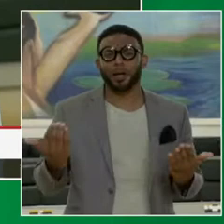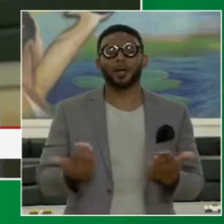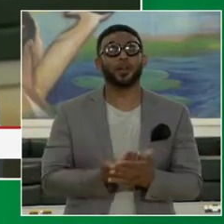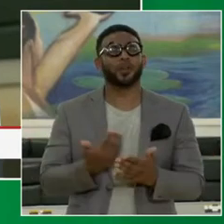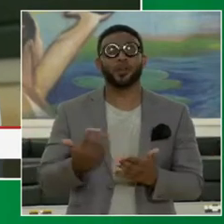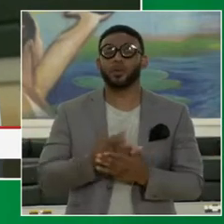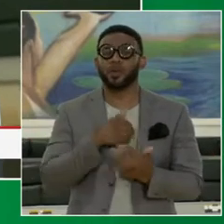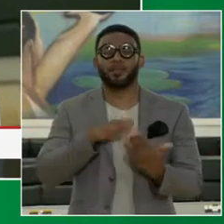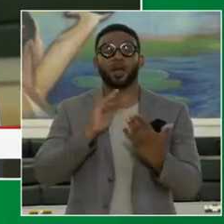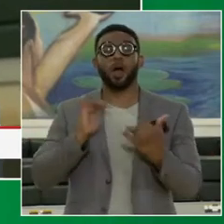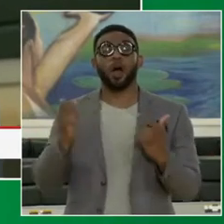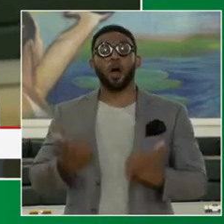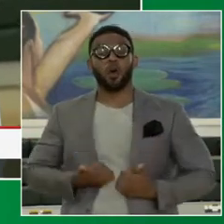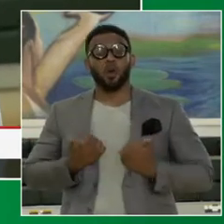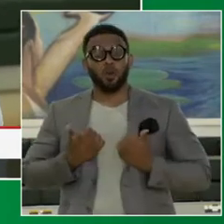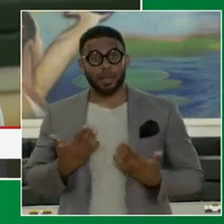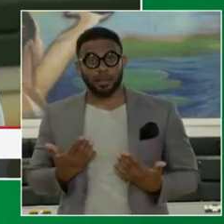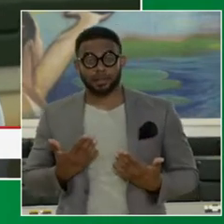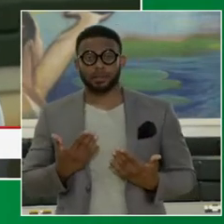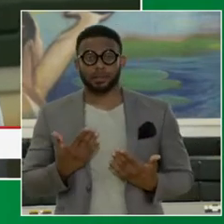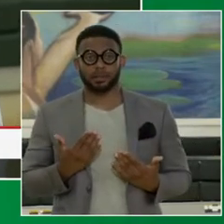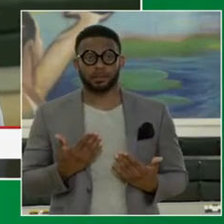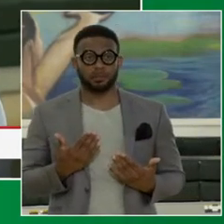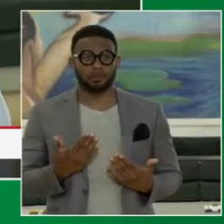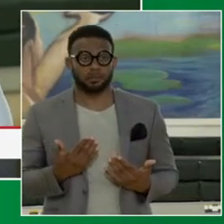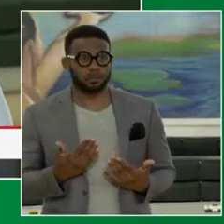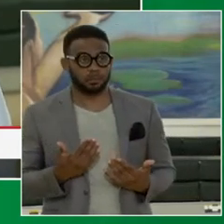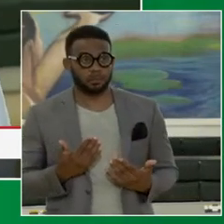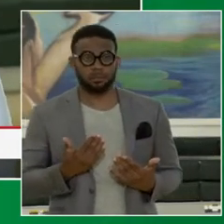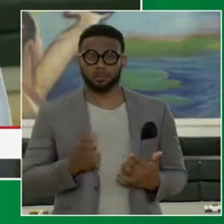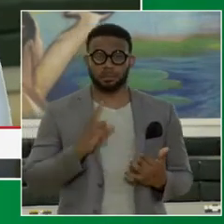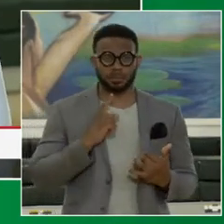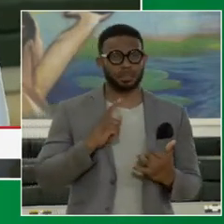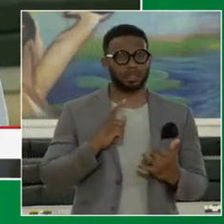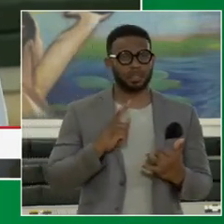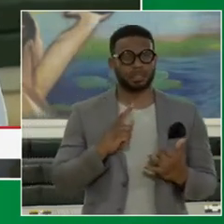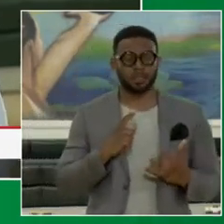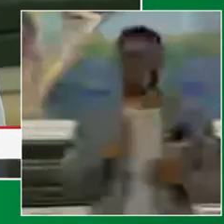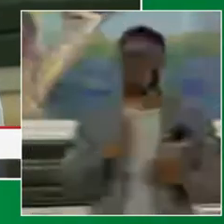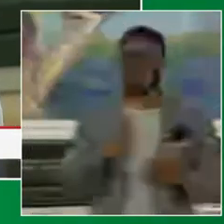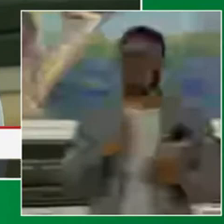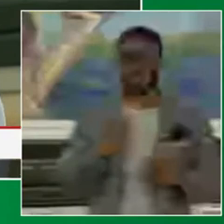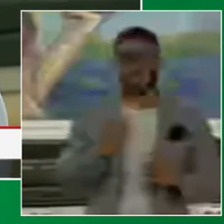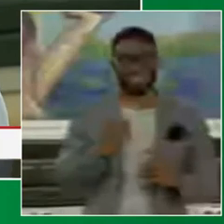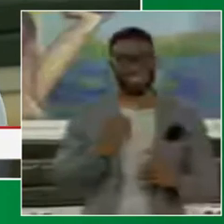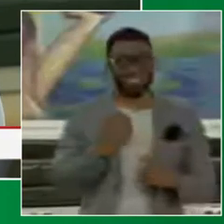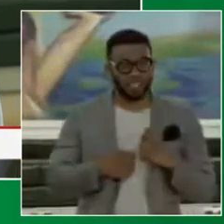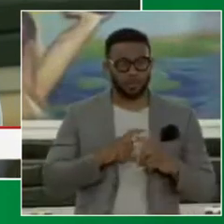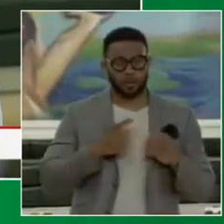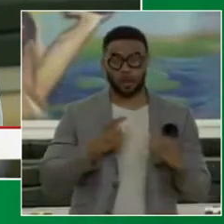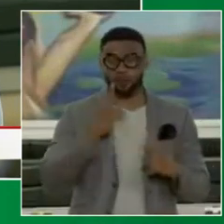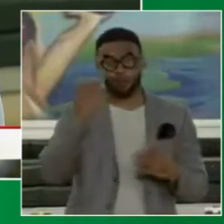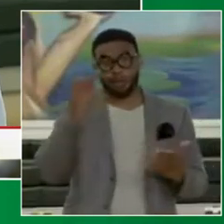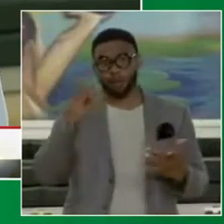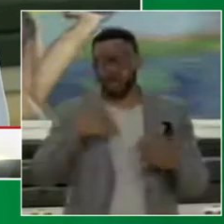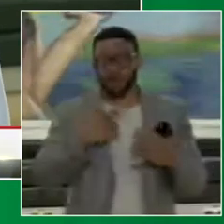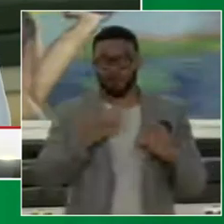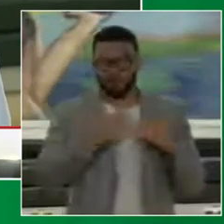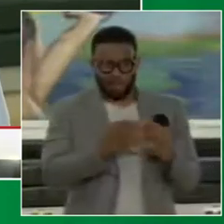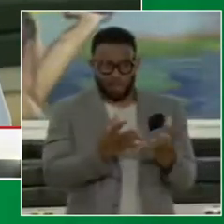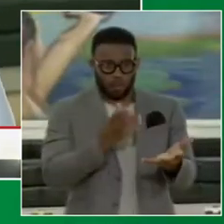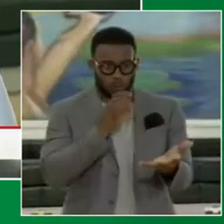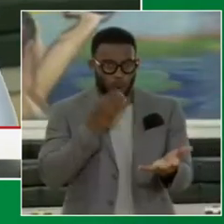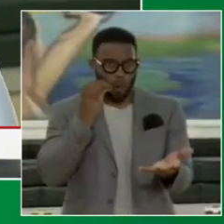really faces our residents, and it can be crippling when it happens. So, for example, when we have a family